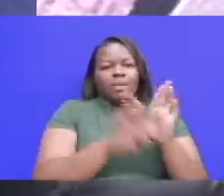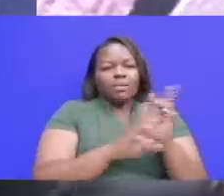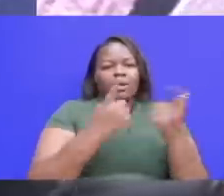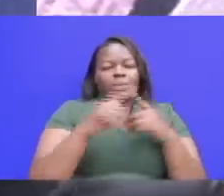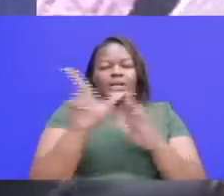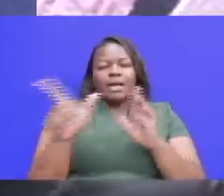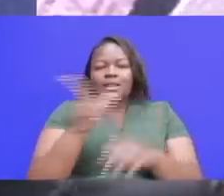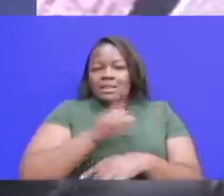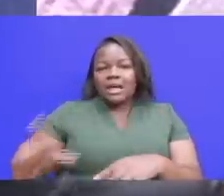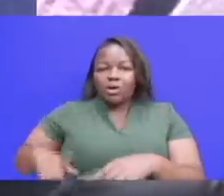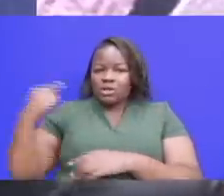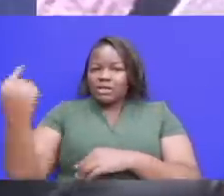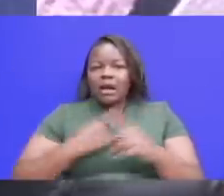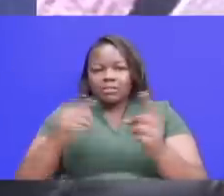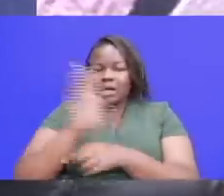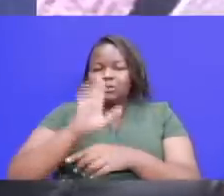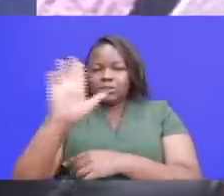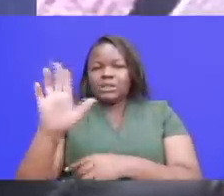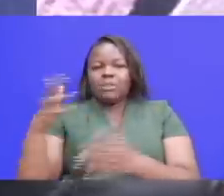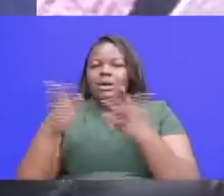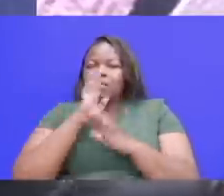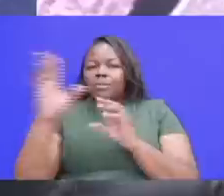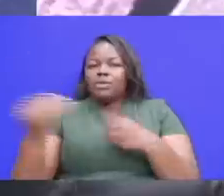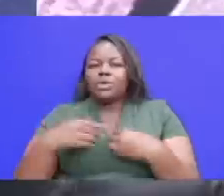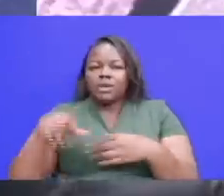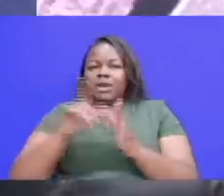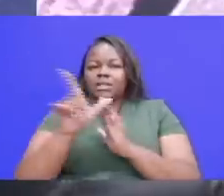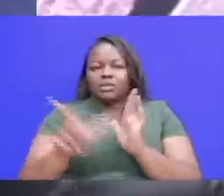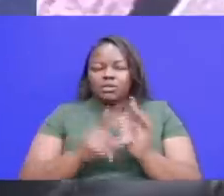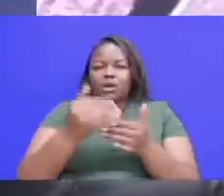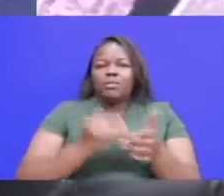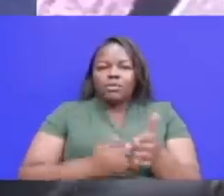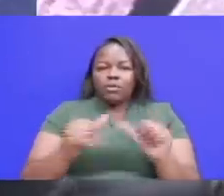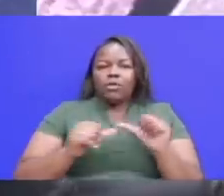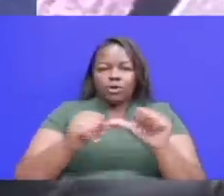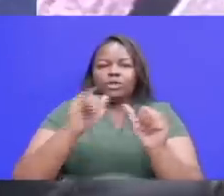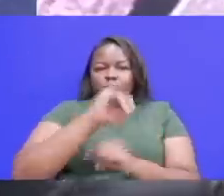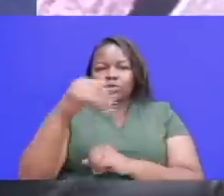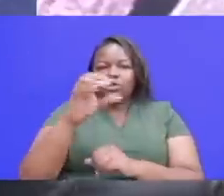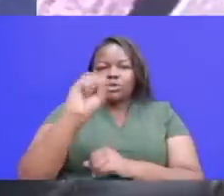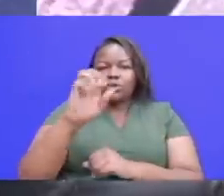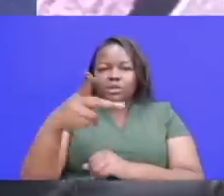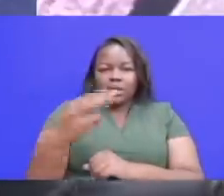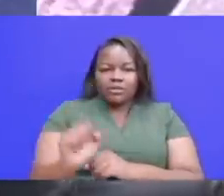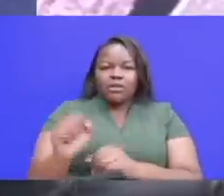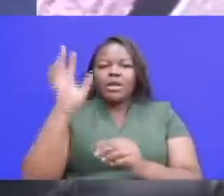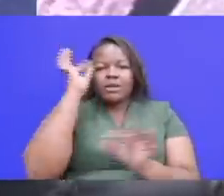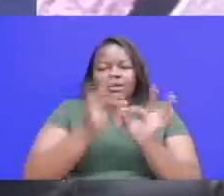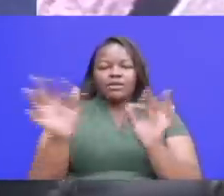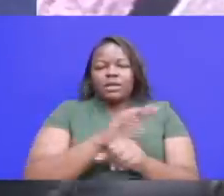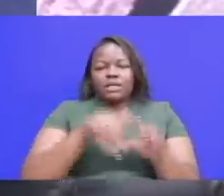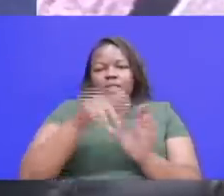Maybe you can give us a lesson on one and two before we move down to Joseph's faithfulness being in Egypt.